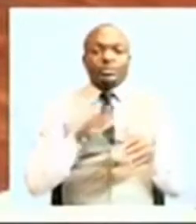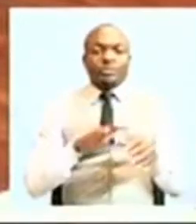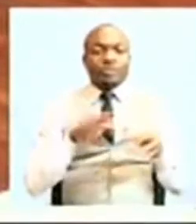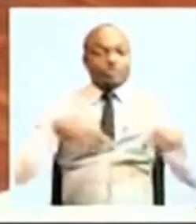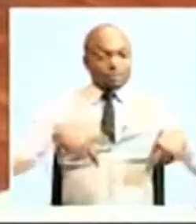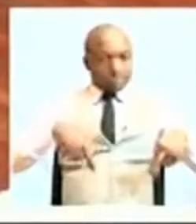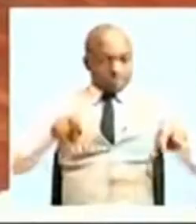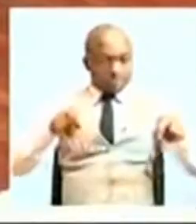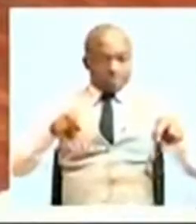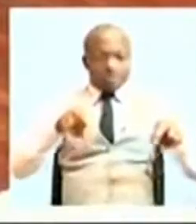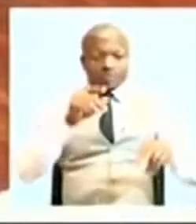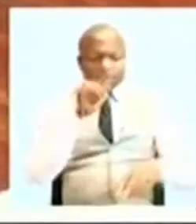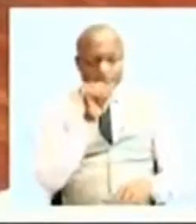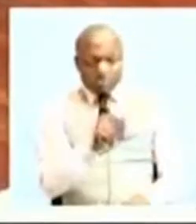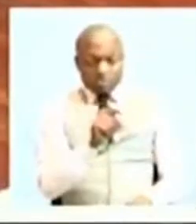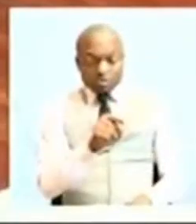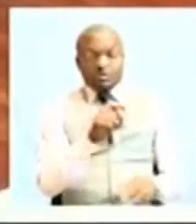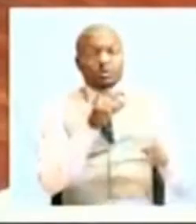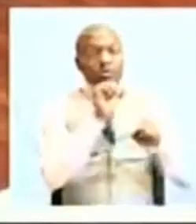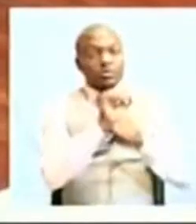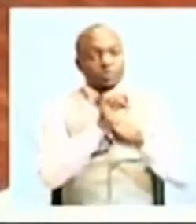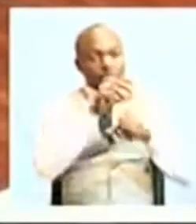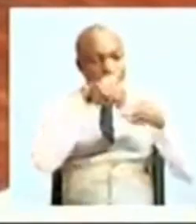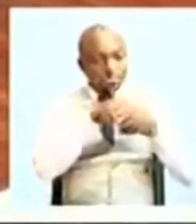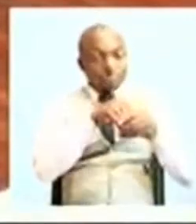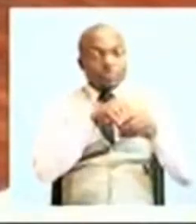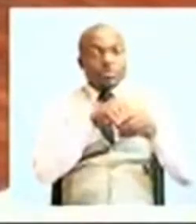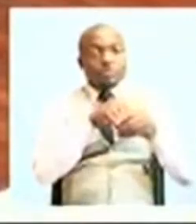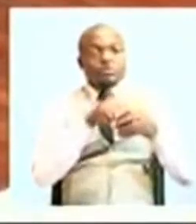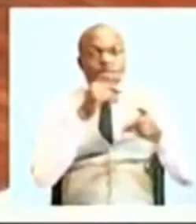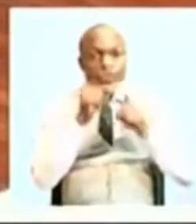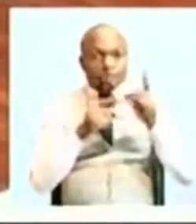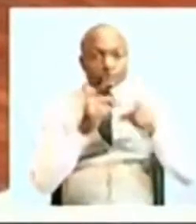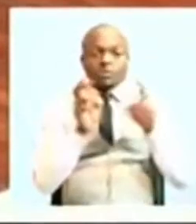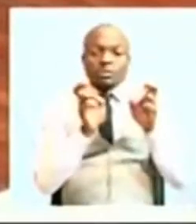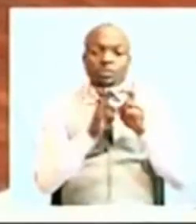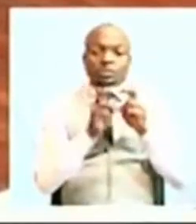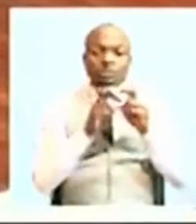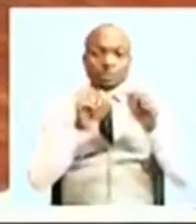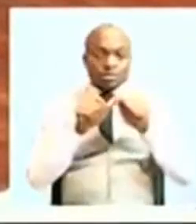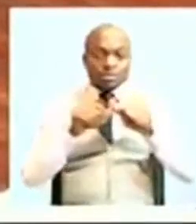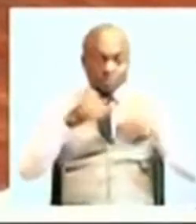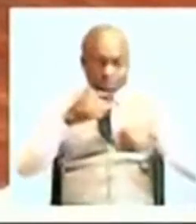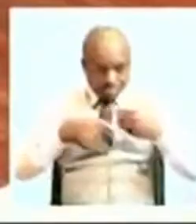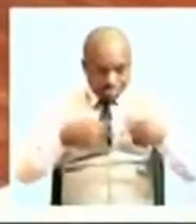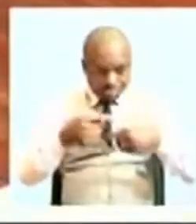road, whereas those that were work in progress had their contracts still running.